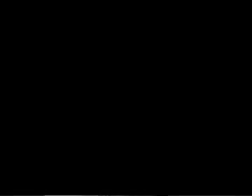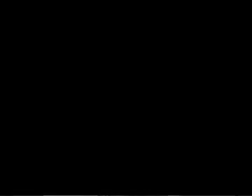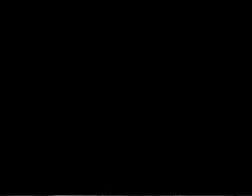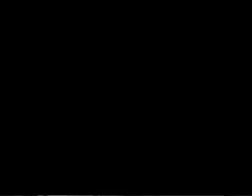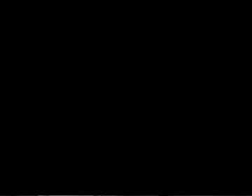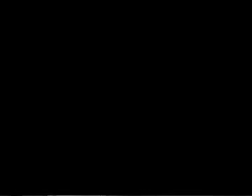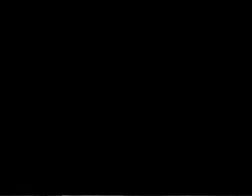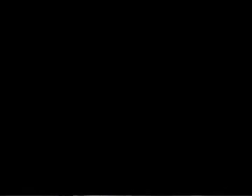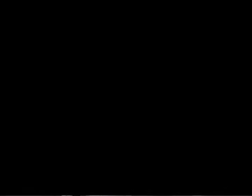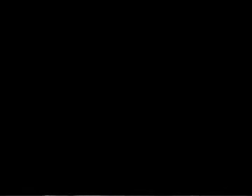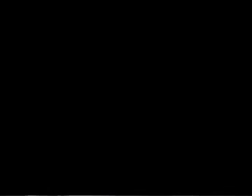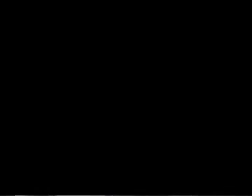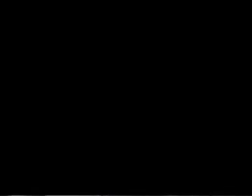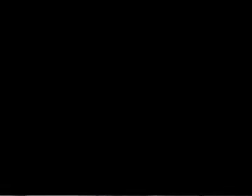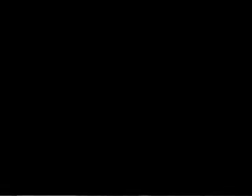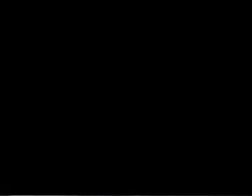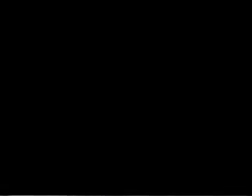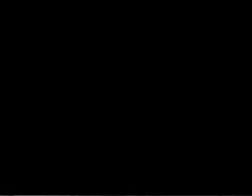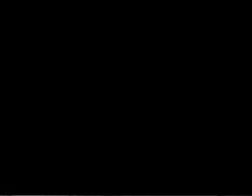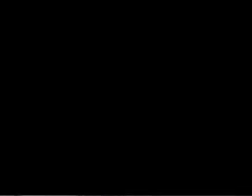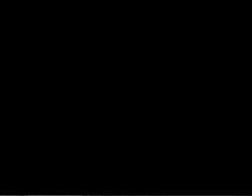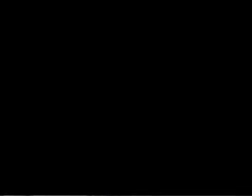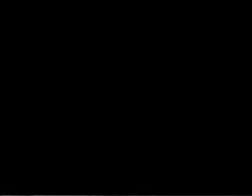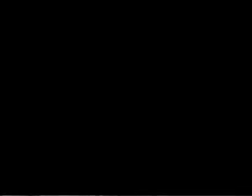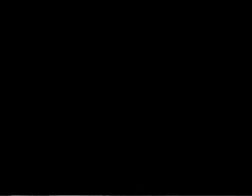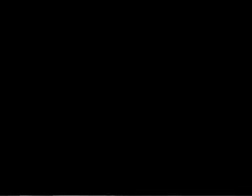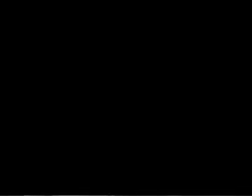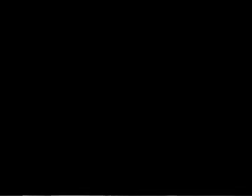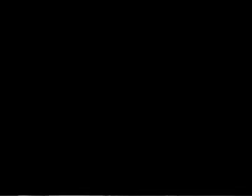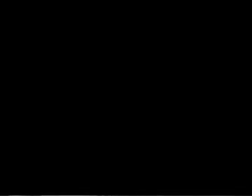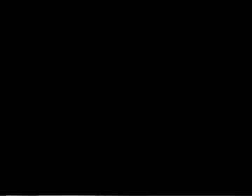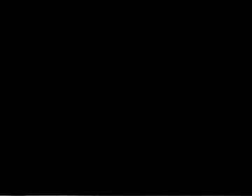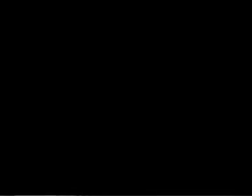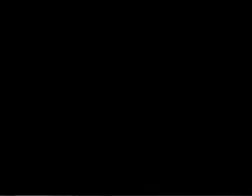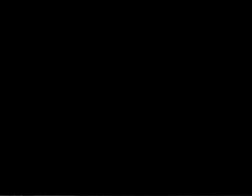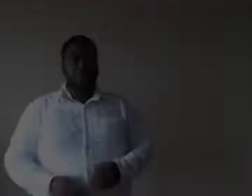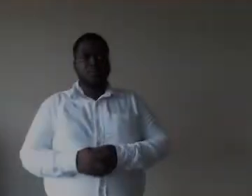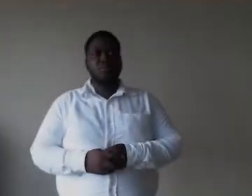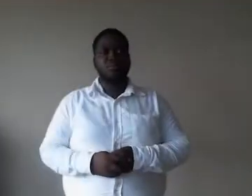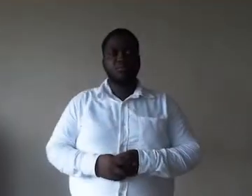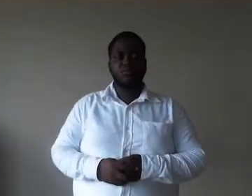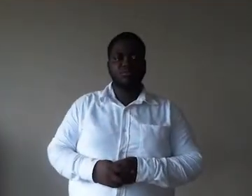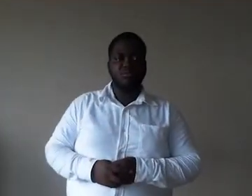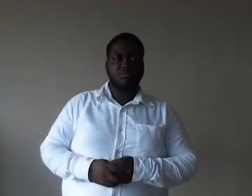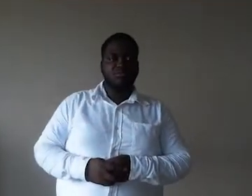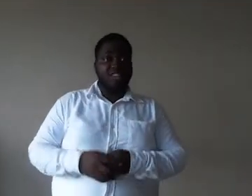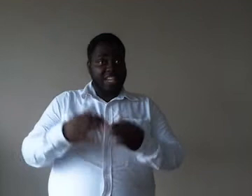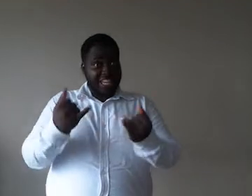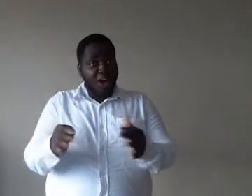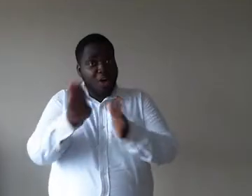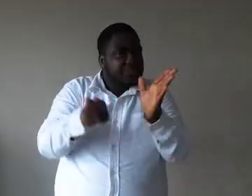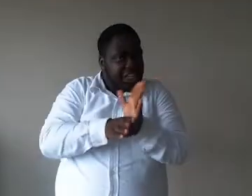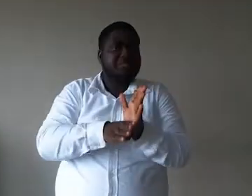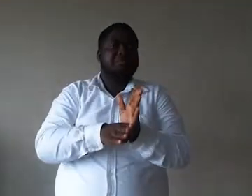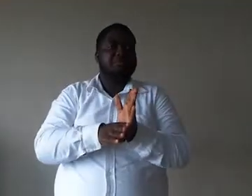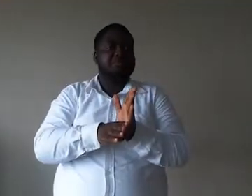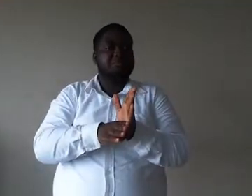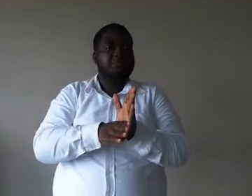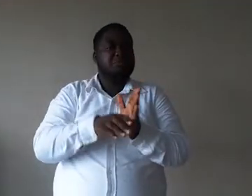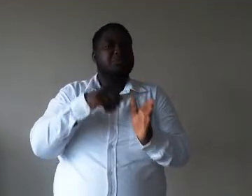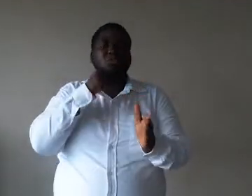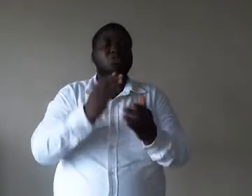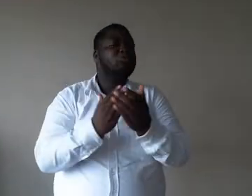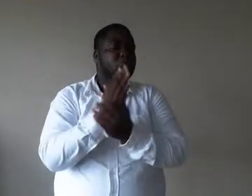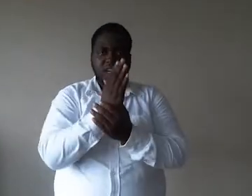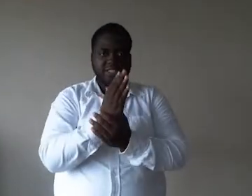as emotionalism. We bring in our emotions when we're reading the scriptures. But you see, in Romans chapter 10, verse number 1, Paul